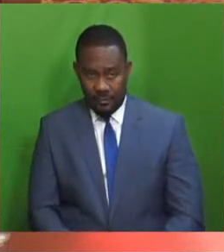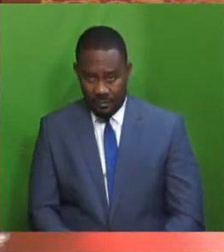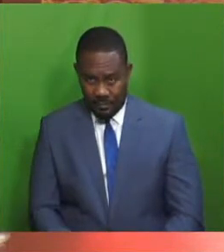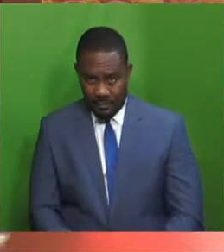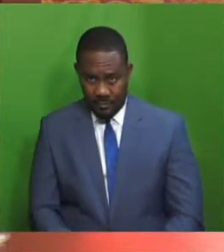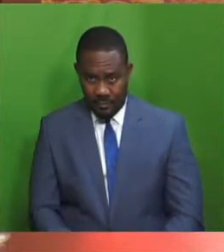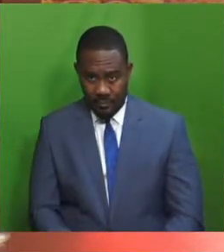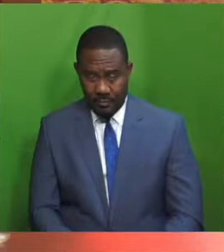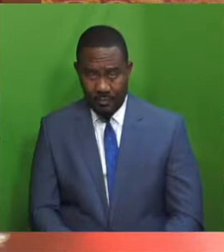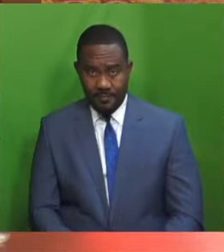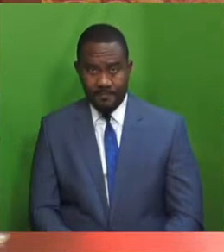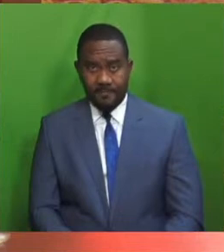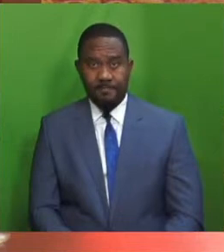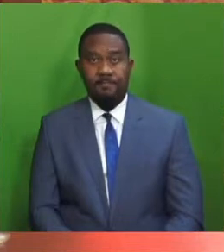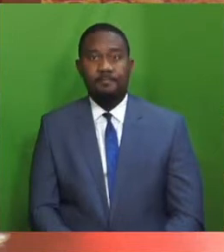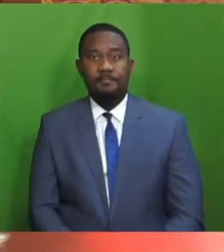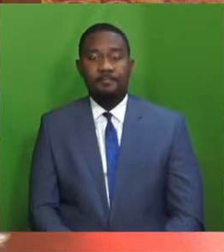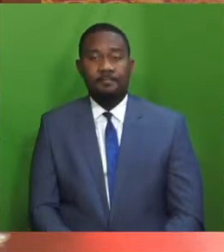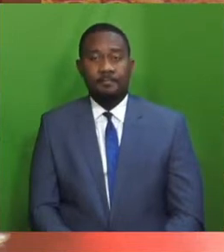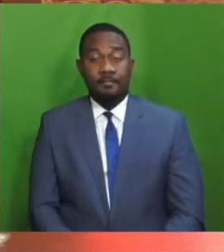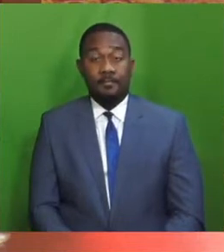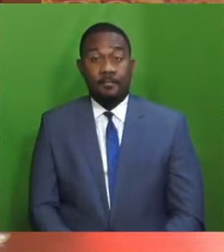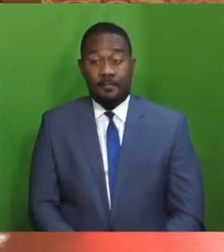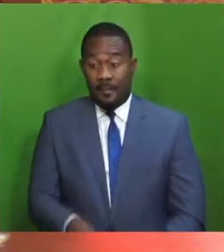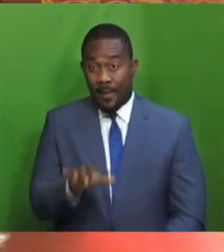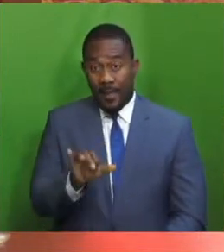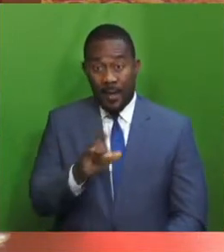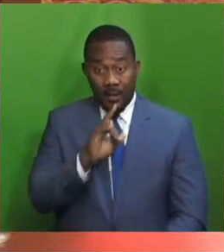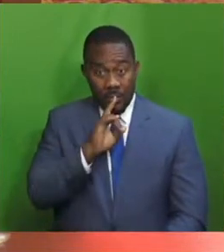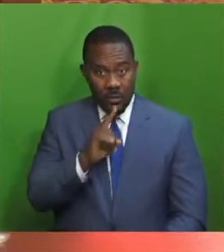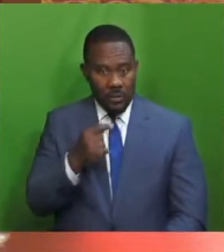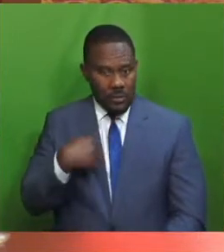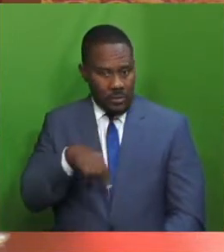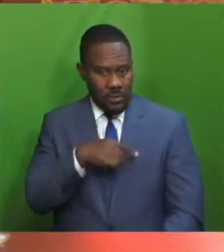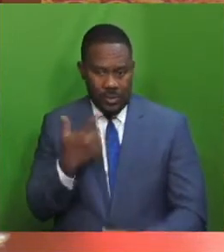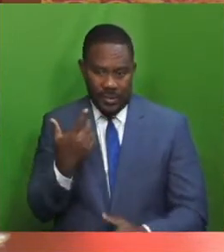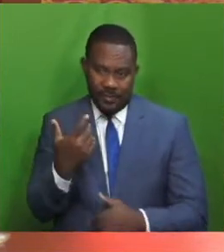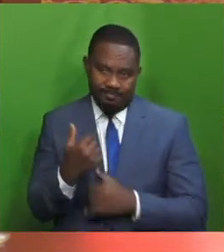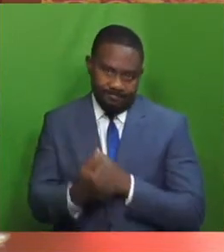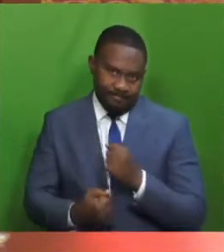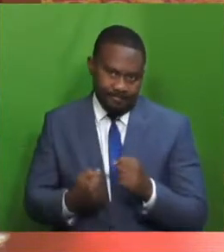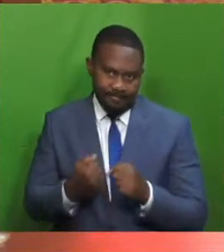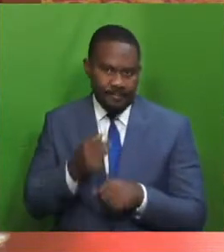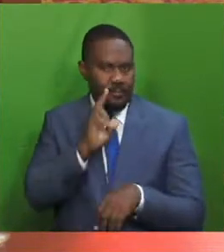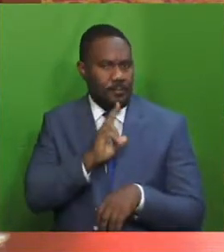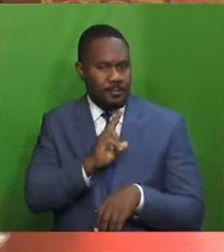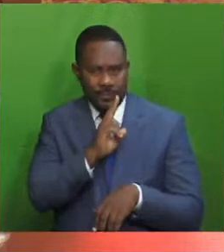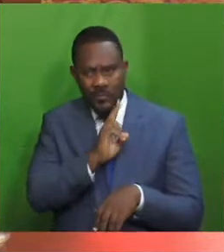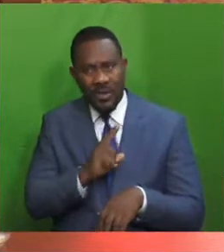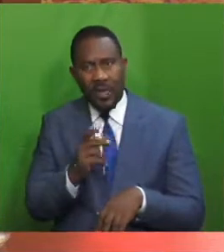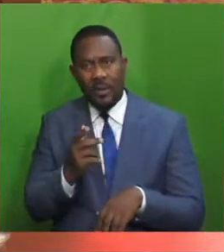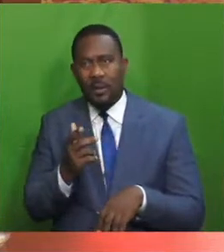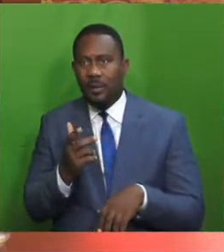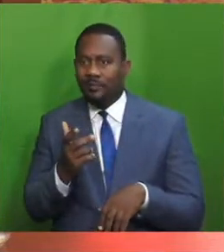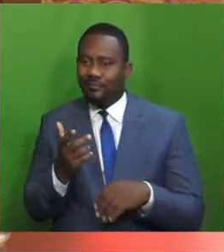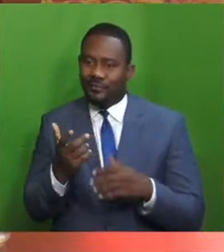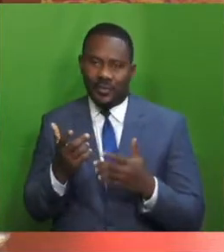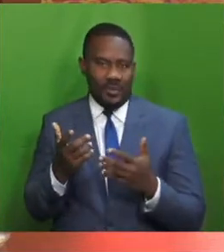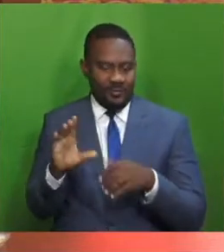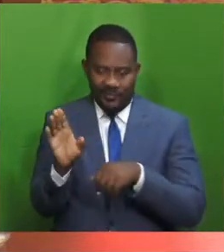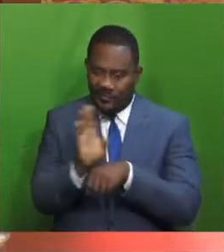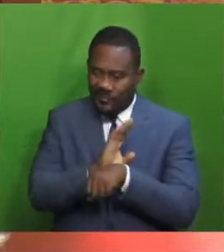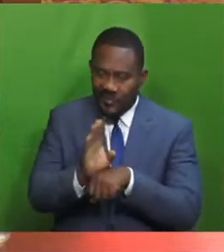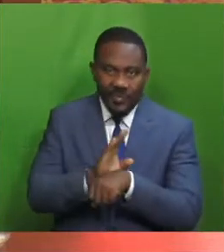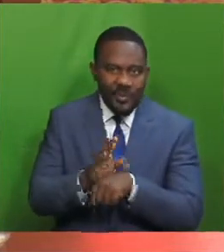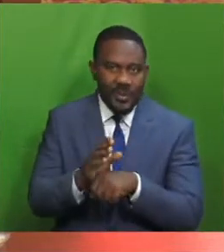what translated into the recession that we suffered as a country. Hotels and hospitality industry are literally